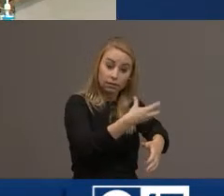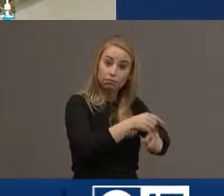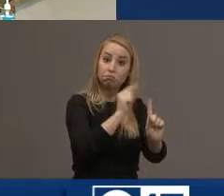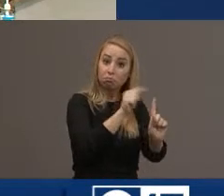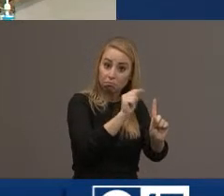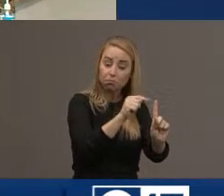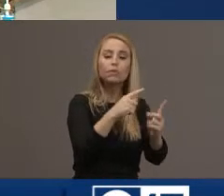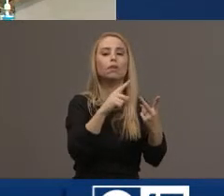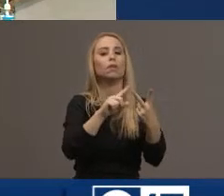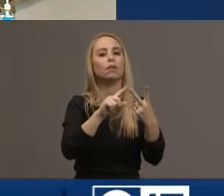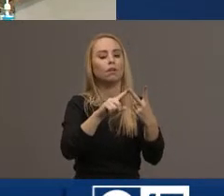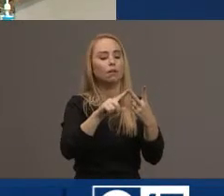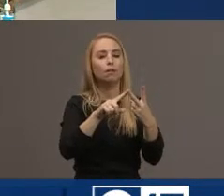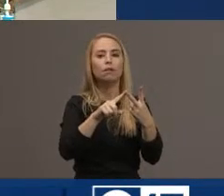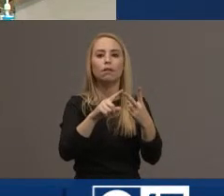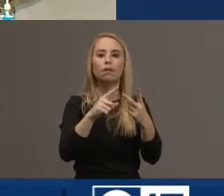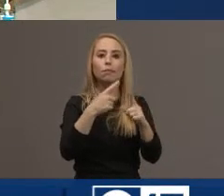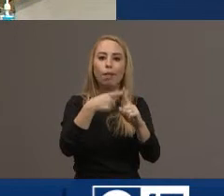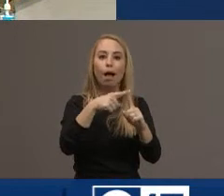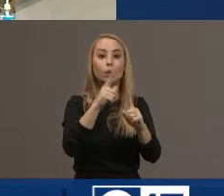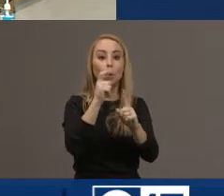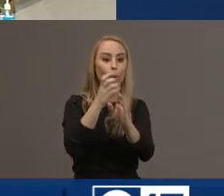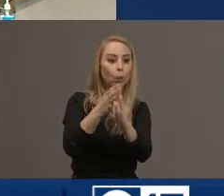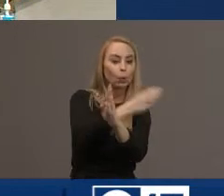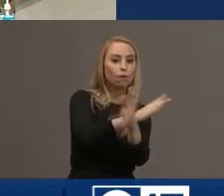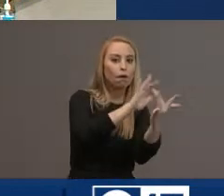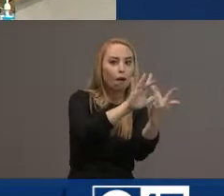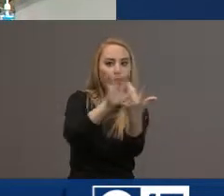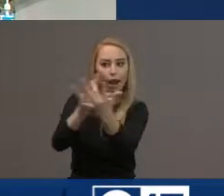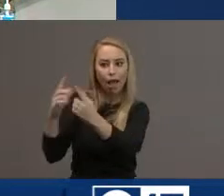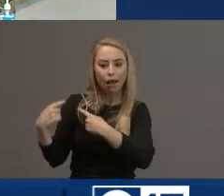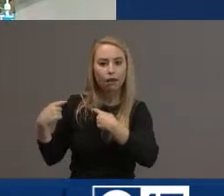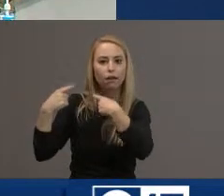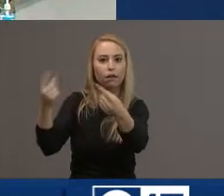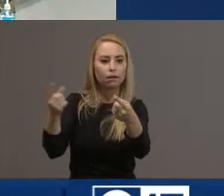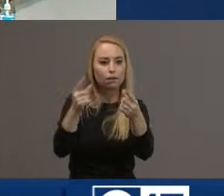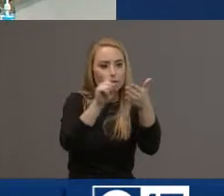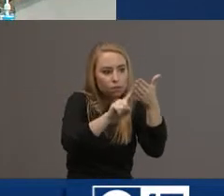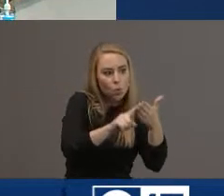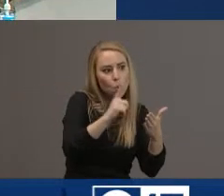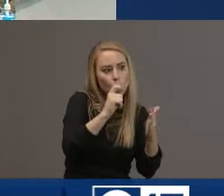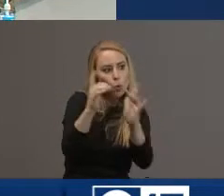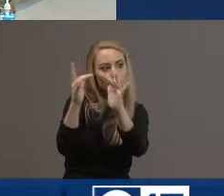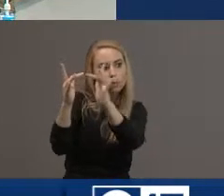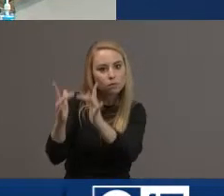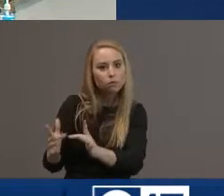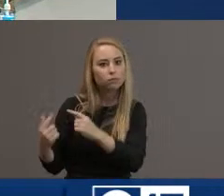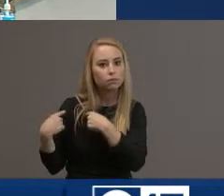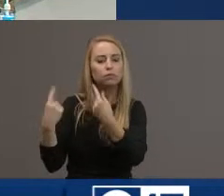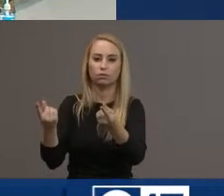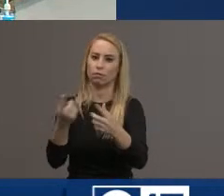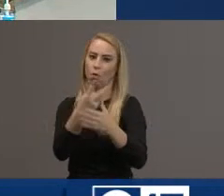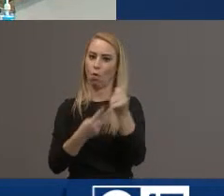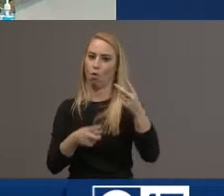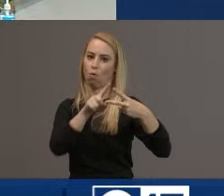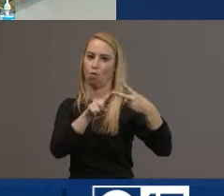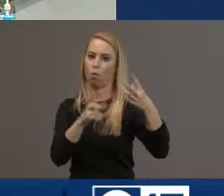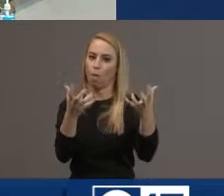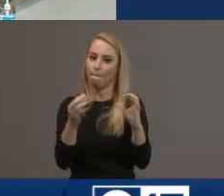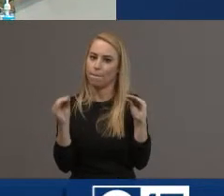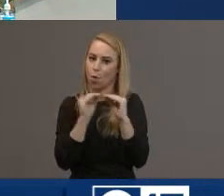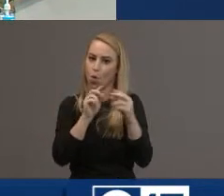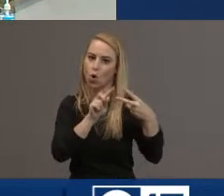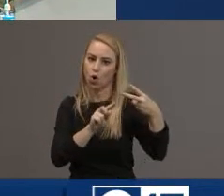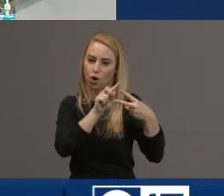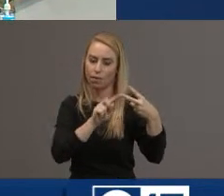trace contacts of COVID-19 results. In Arizona, we have been on a testing blitz